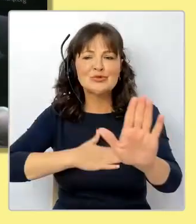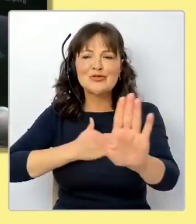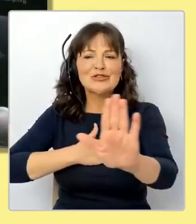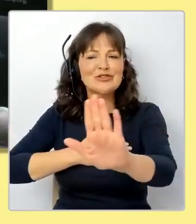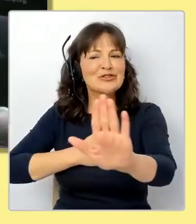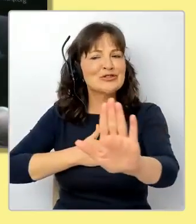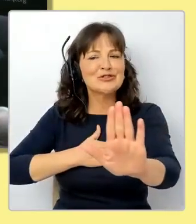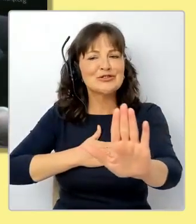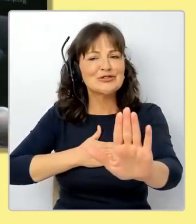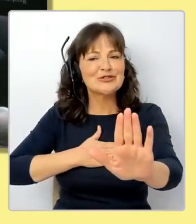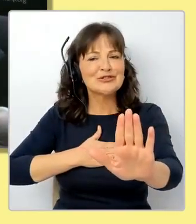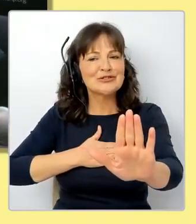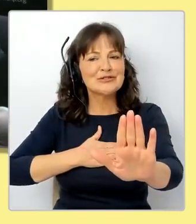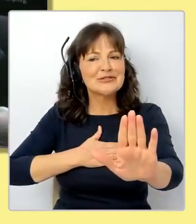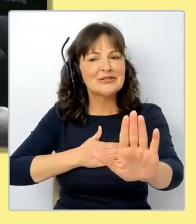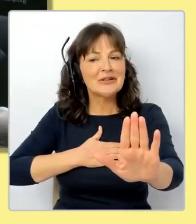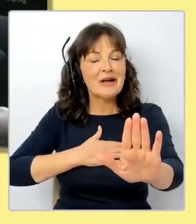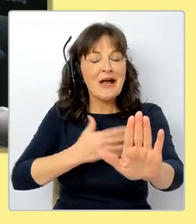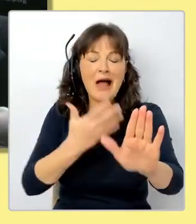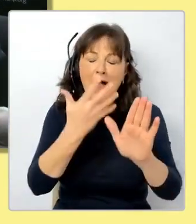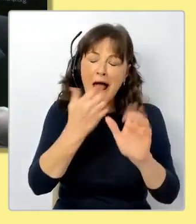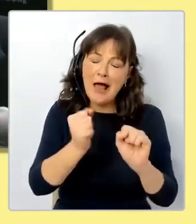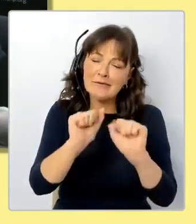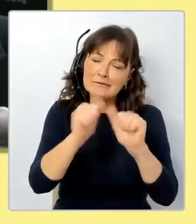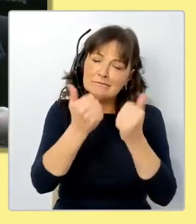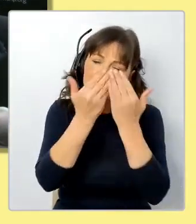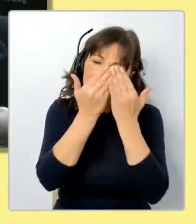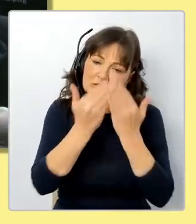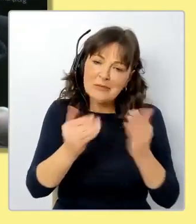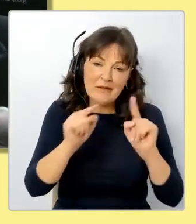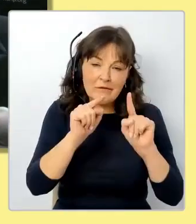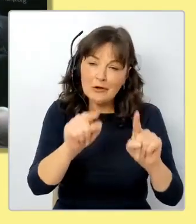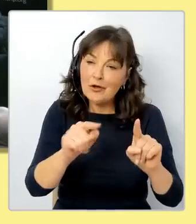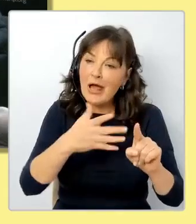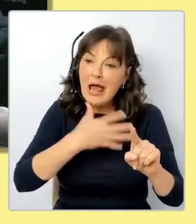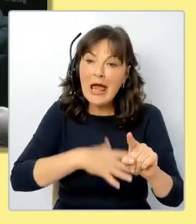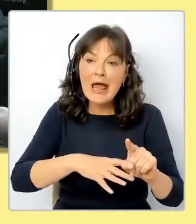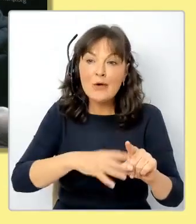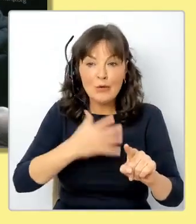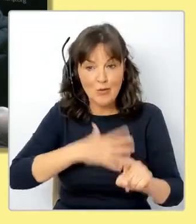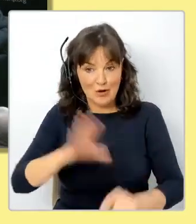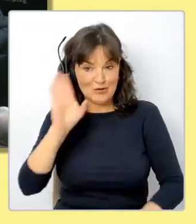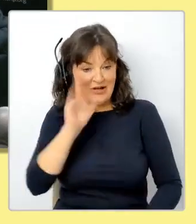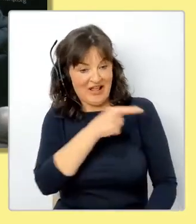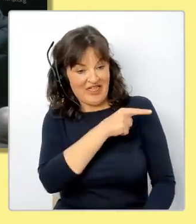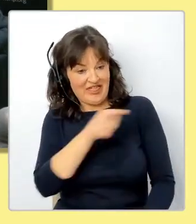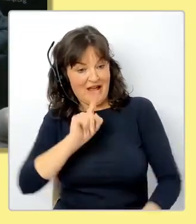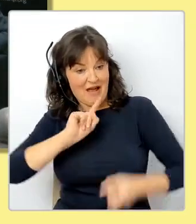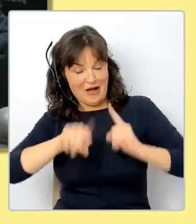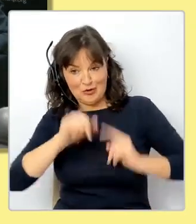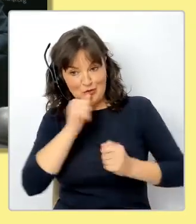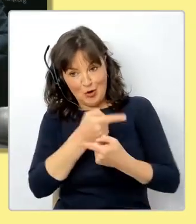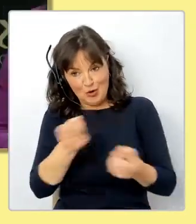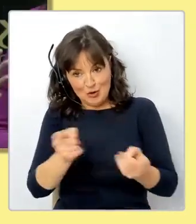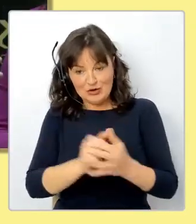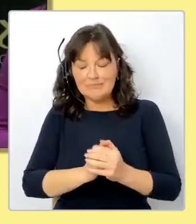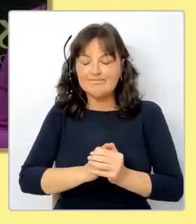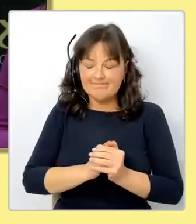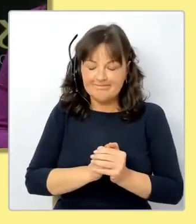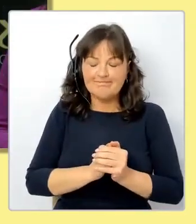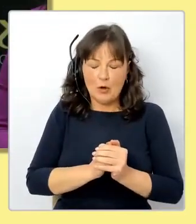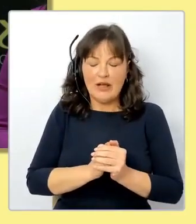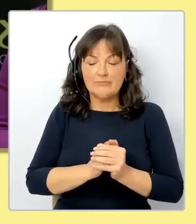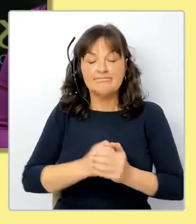sorry. I have the greatest respect for you, but you know they're here to listen to them. Okay. For my friends on the